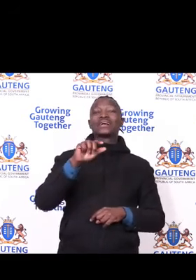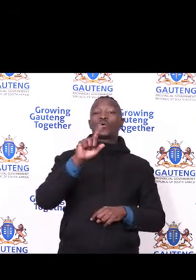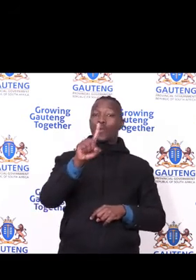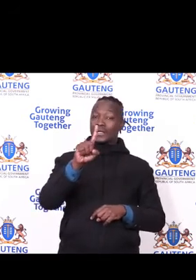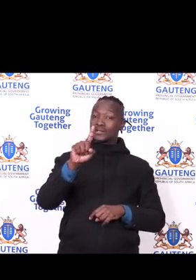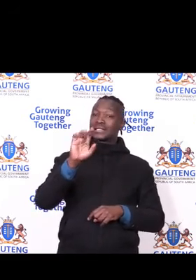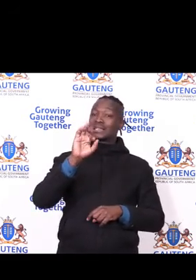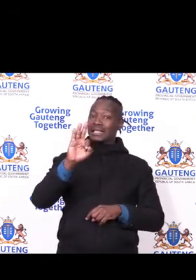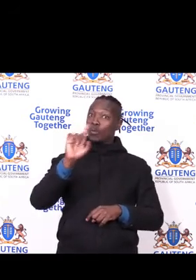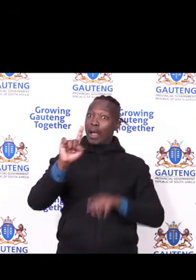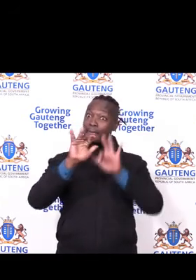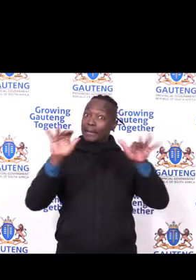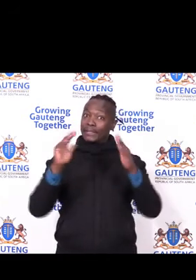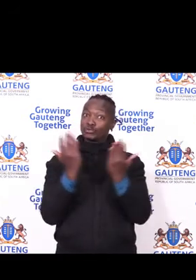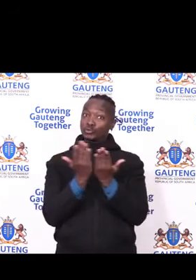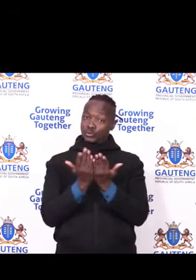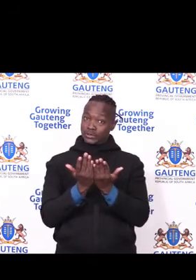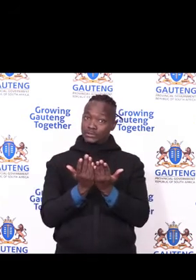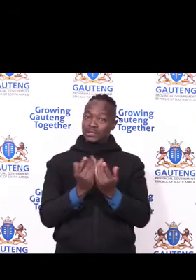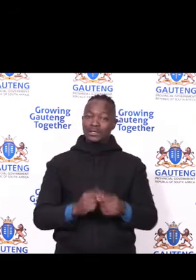2,131 public schools,